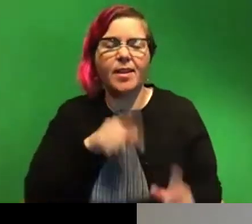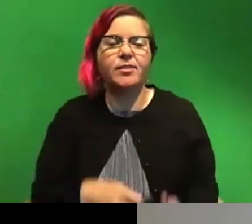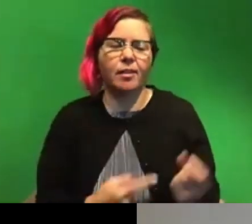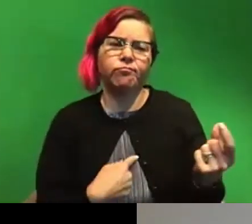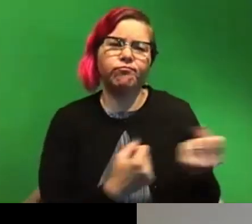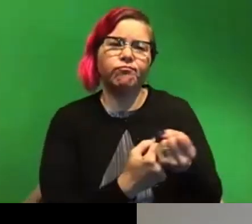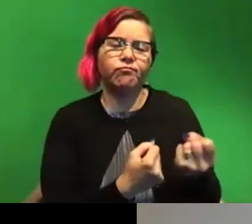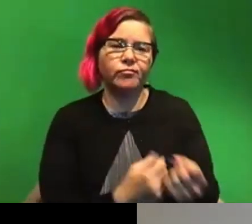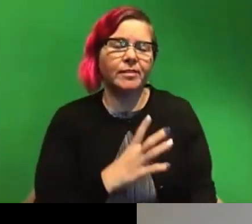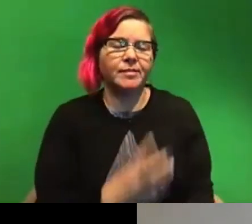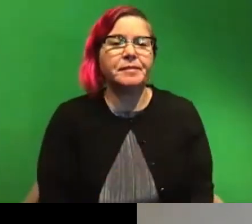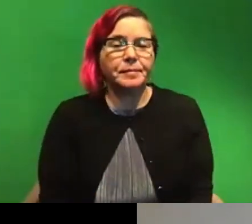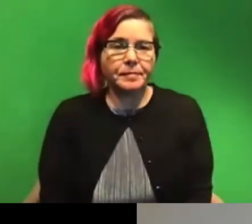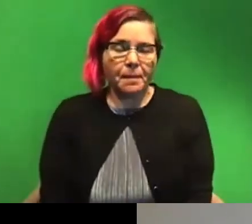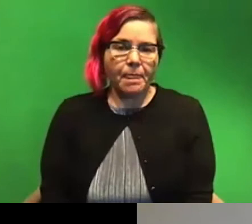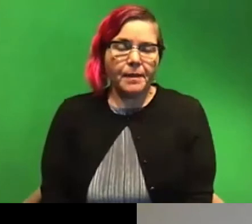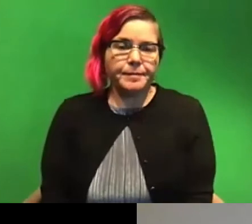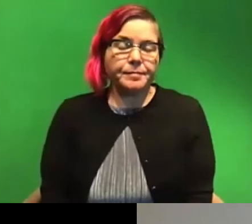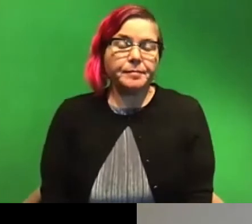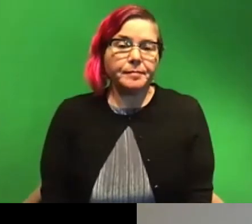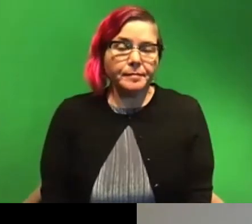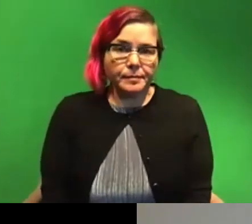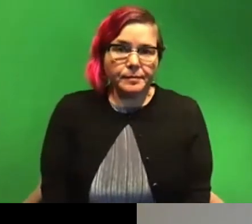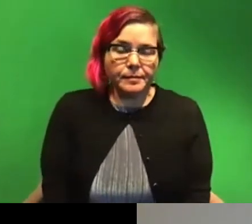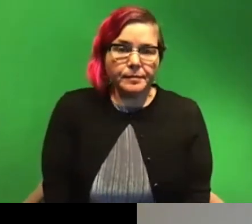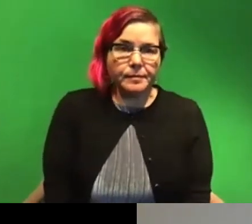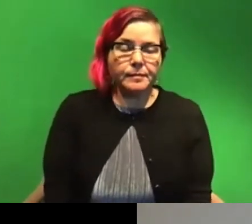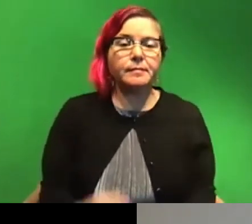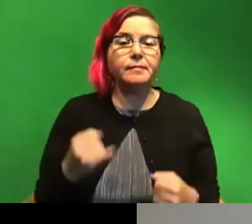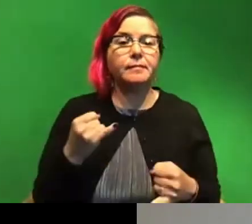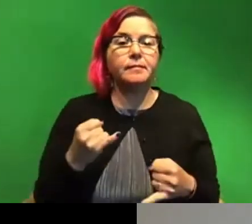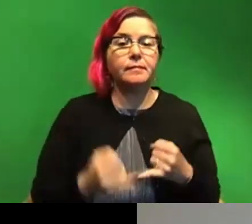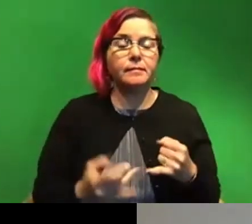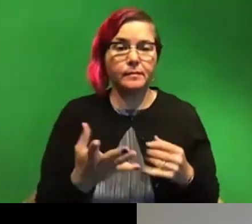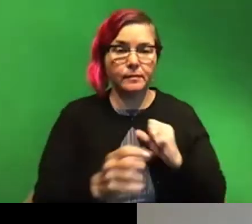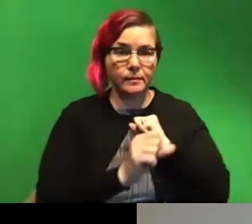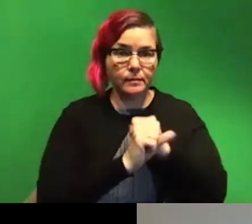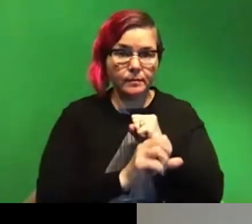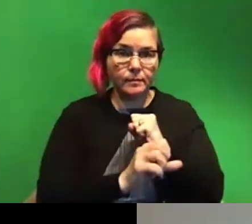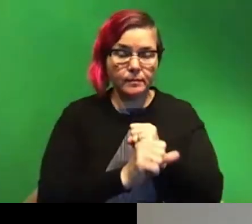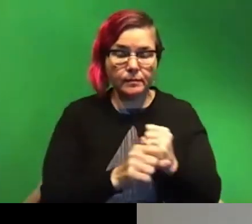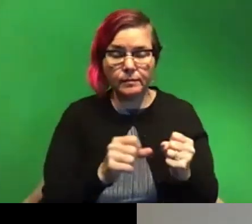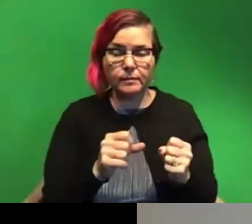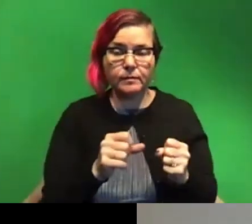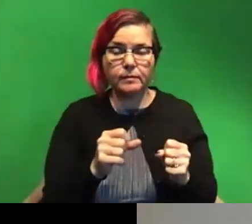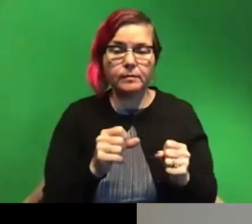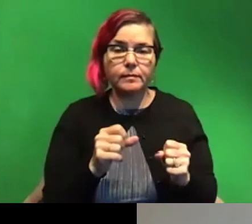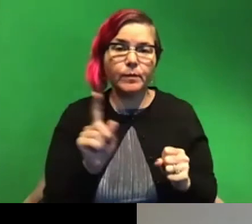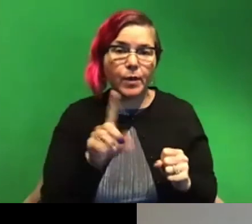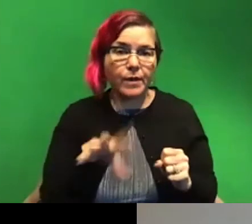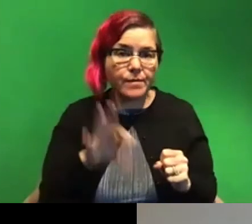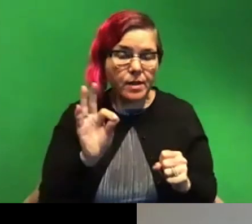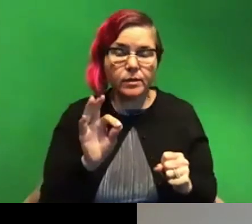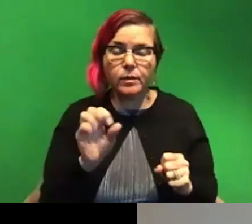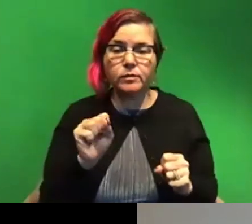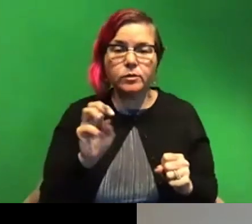That's great. Okay, that's cool. Okay, so the last thing, is there anything that you would like to plug? Places that we can find you? I